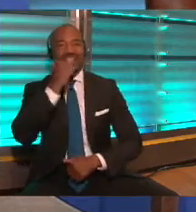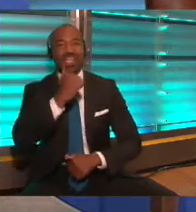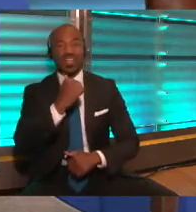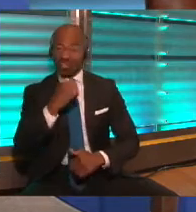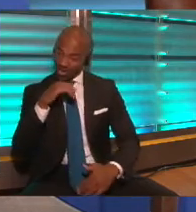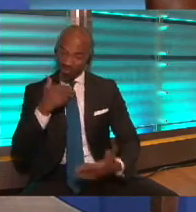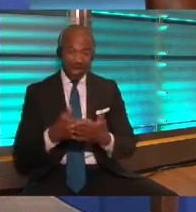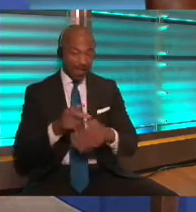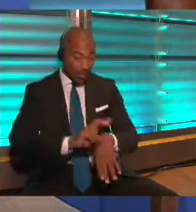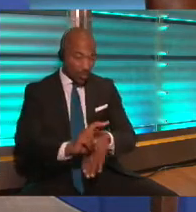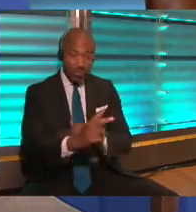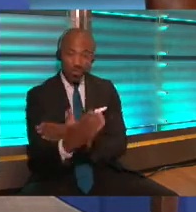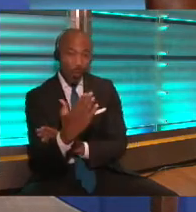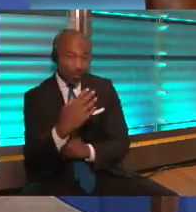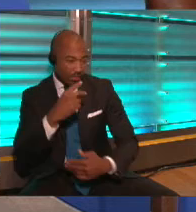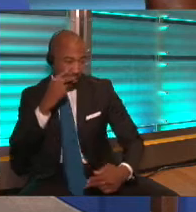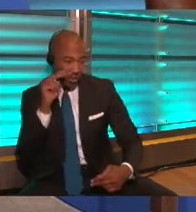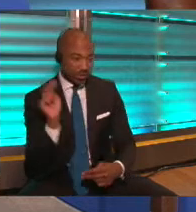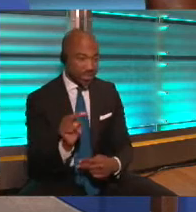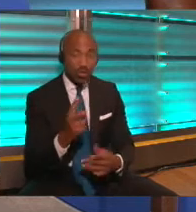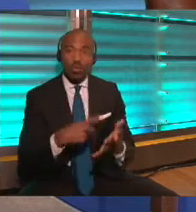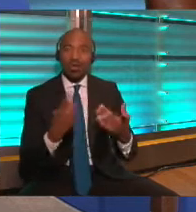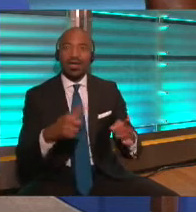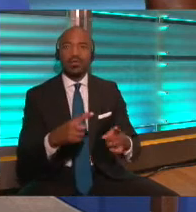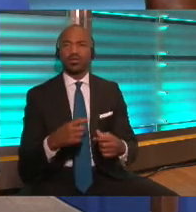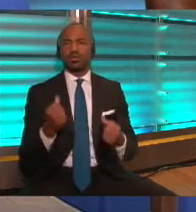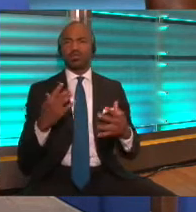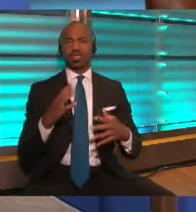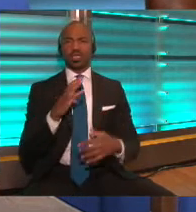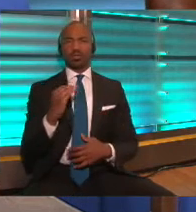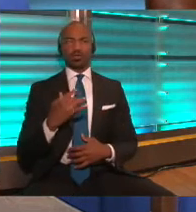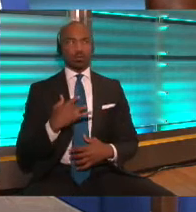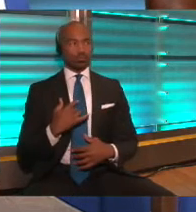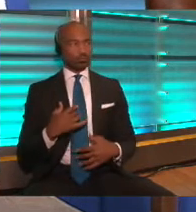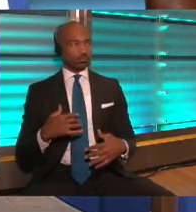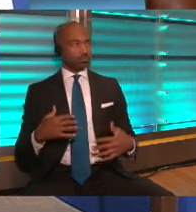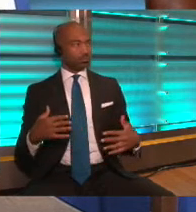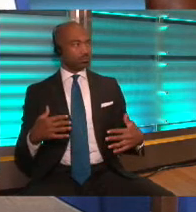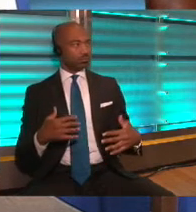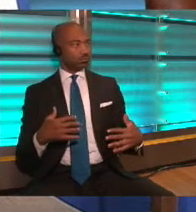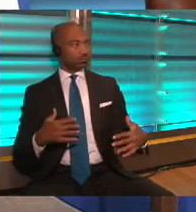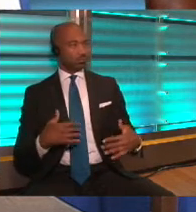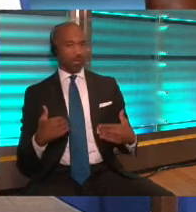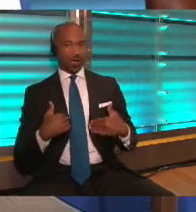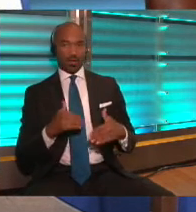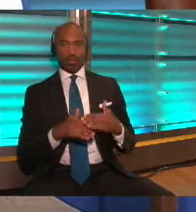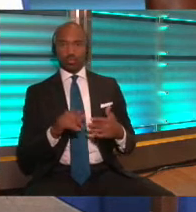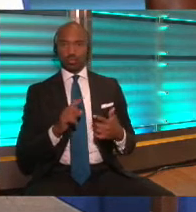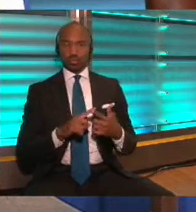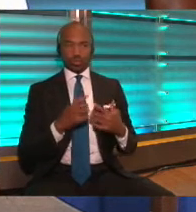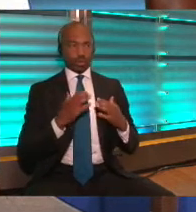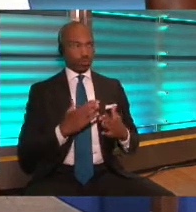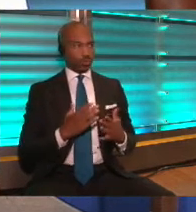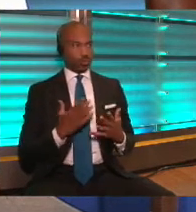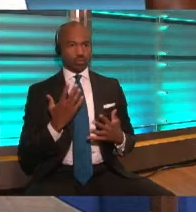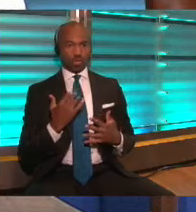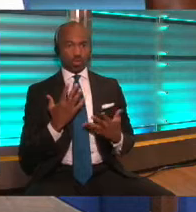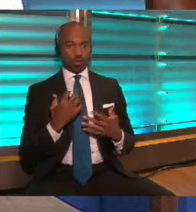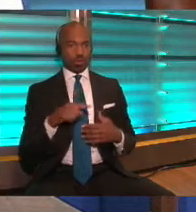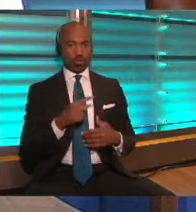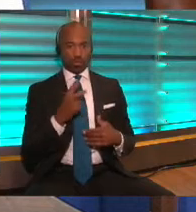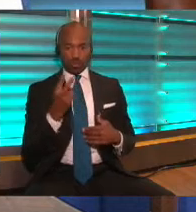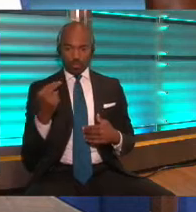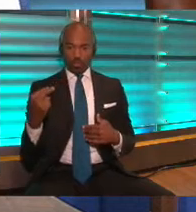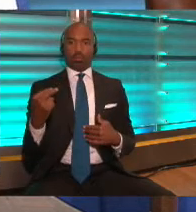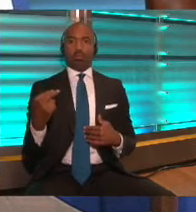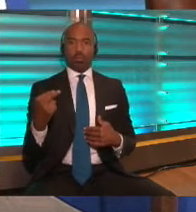2 in the morning and see what's up. And I think a lot of companies would be kind of afraid of giving that kind of access to customers. But for